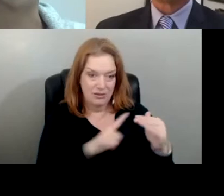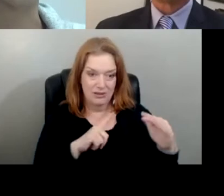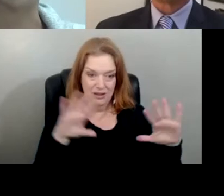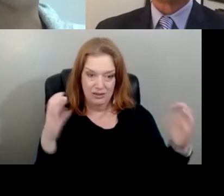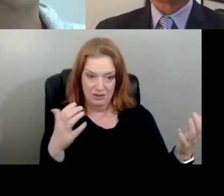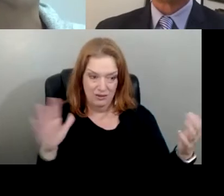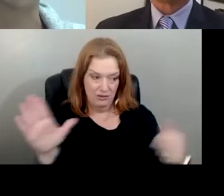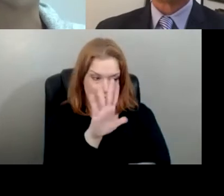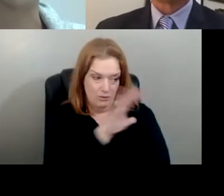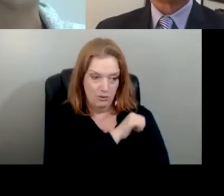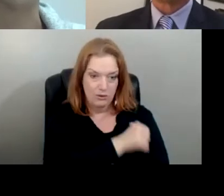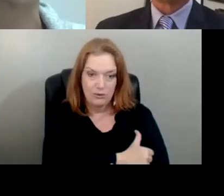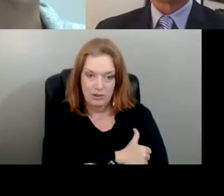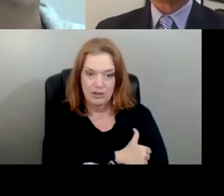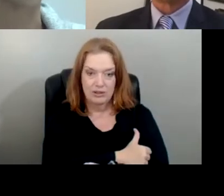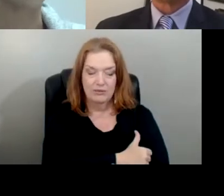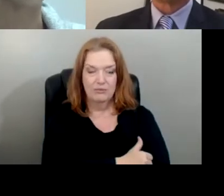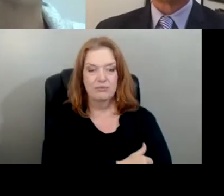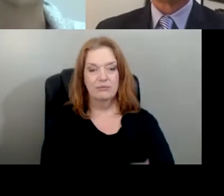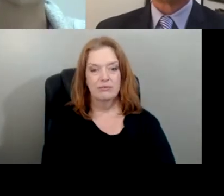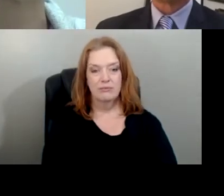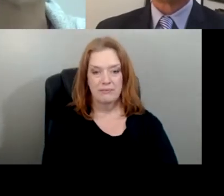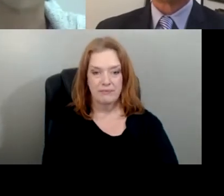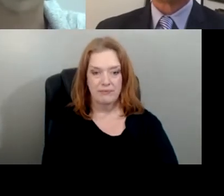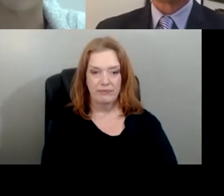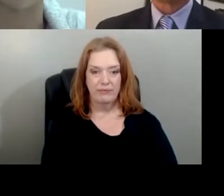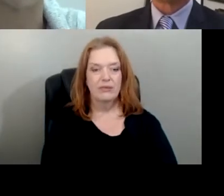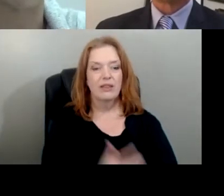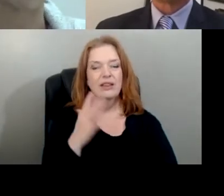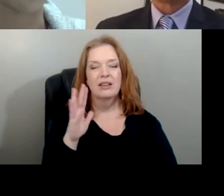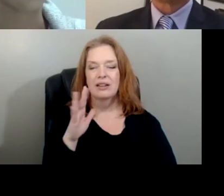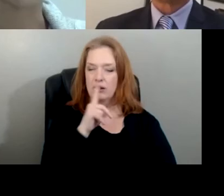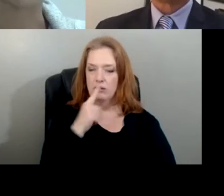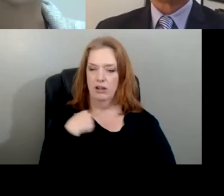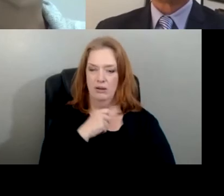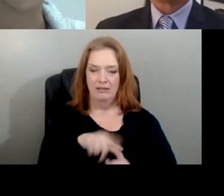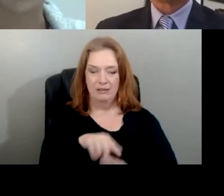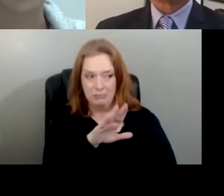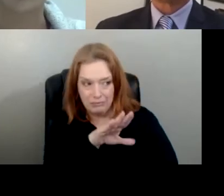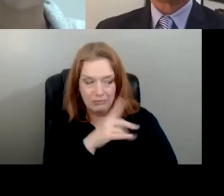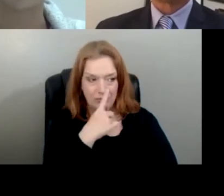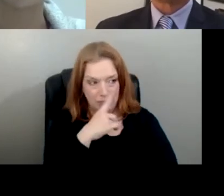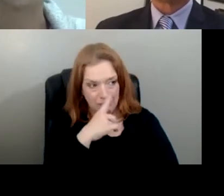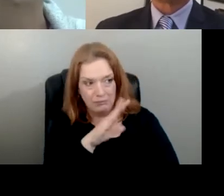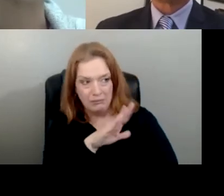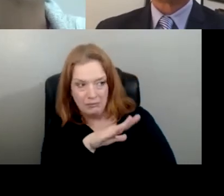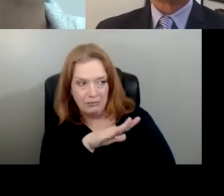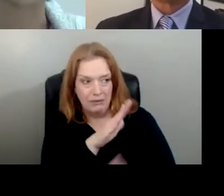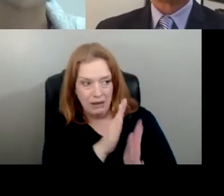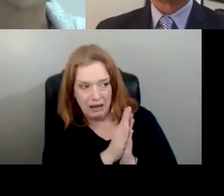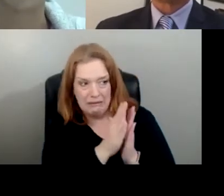going above where we don't have to ask for permission from, I guess you could say, the Sheriff's Association